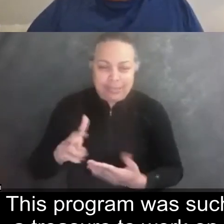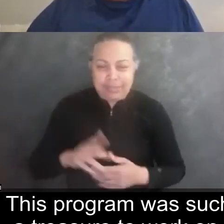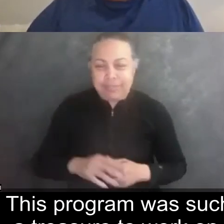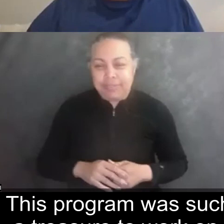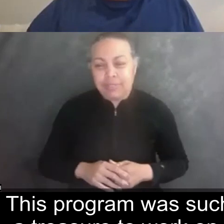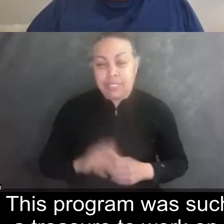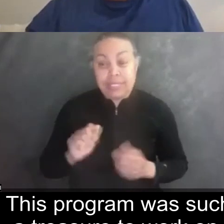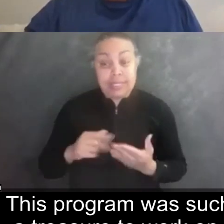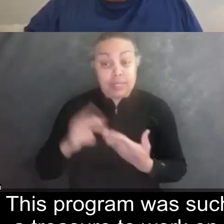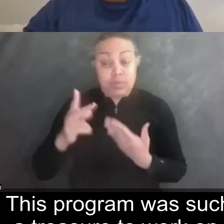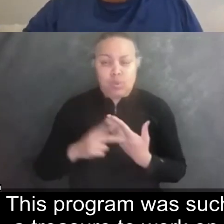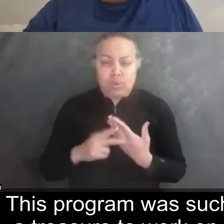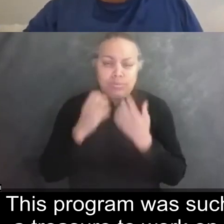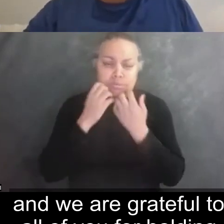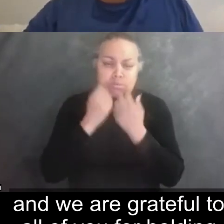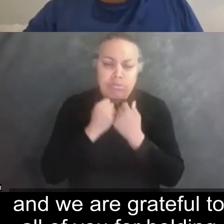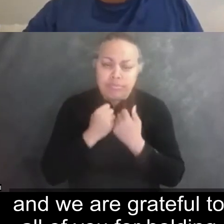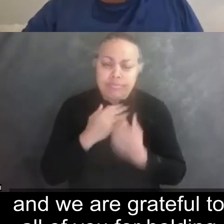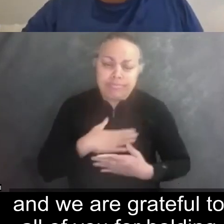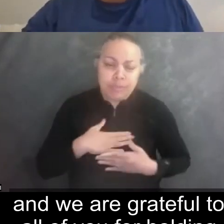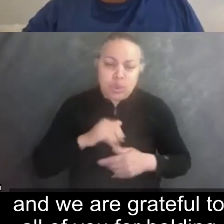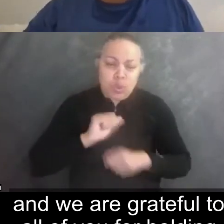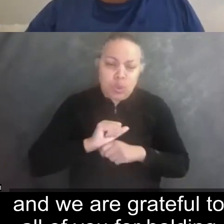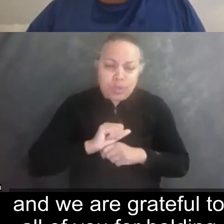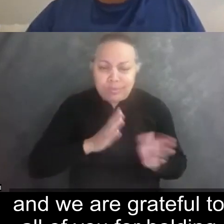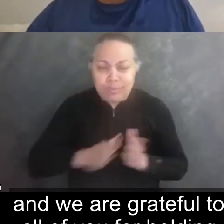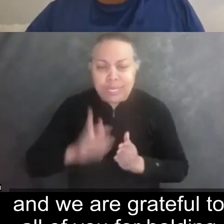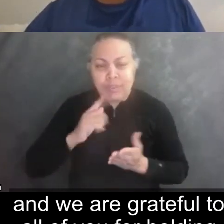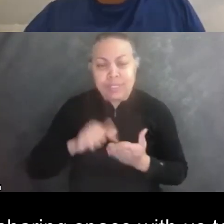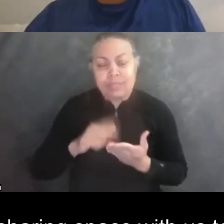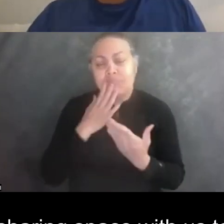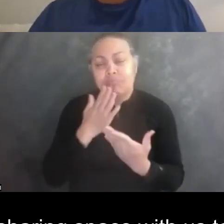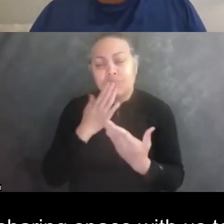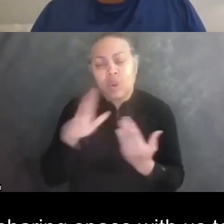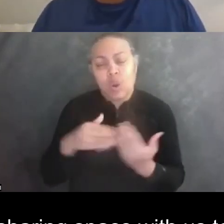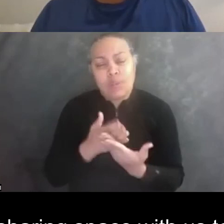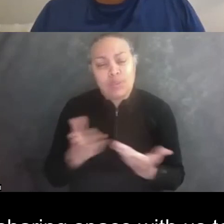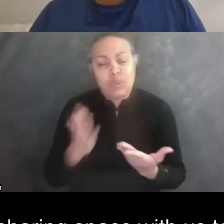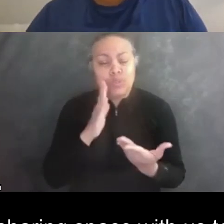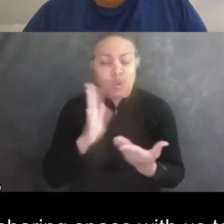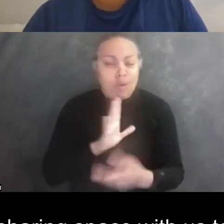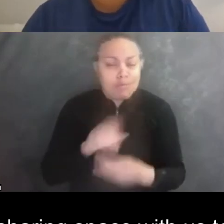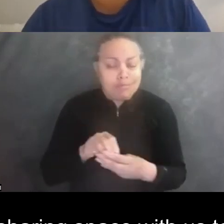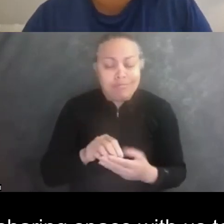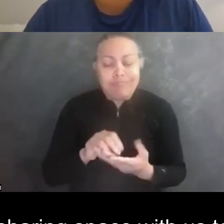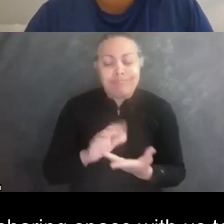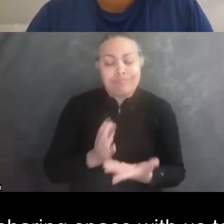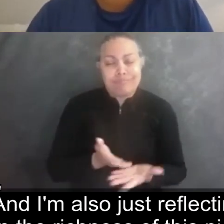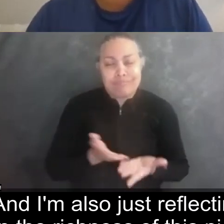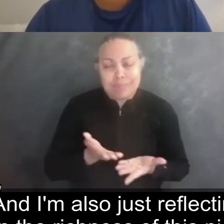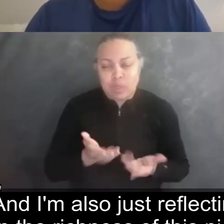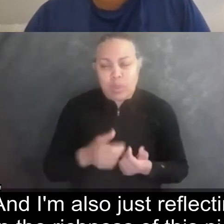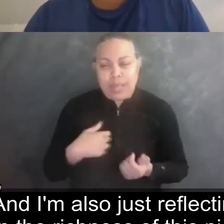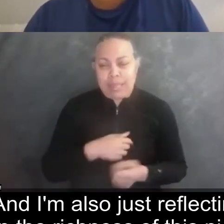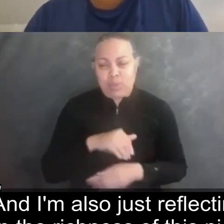program was such a treasure to work on, and we are grateful to all of you for holding and sharing space with us tonight. And